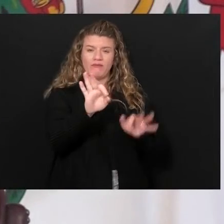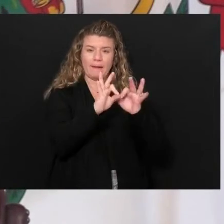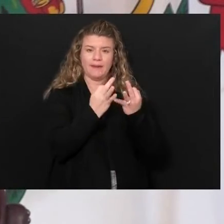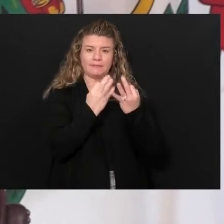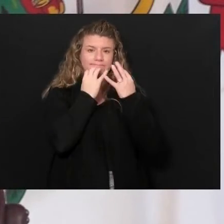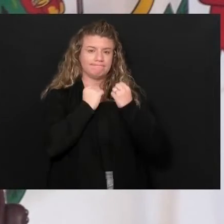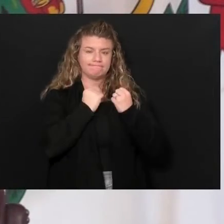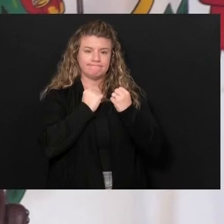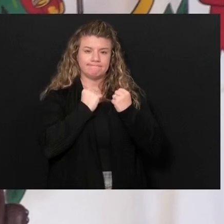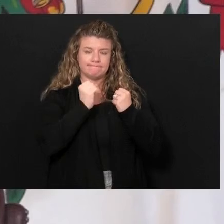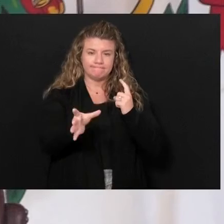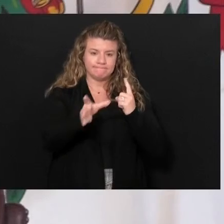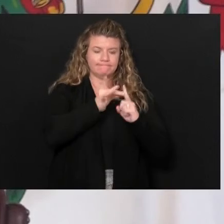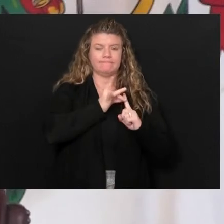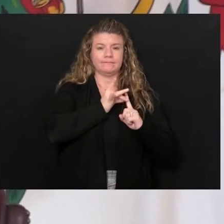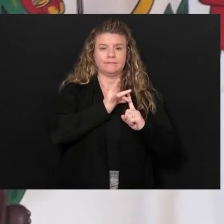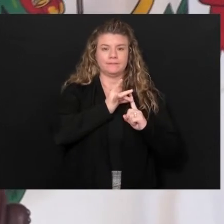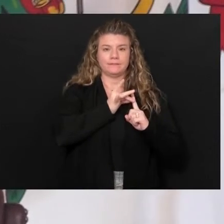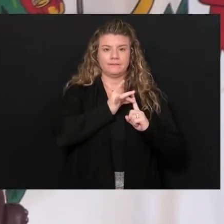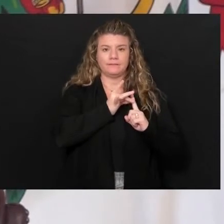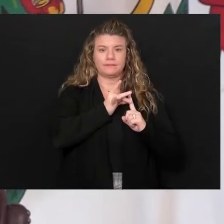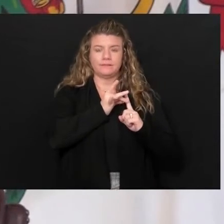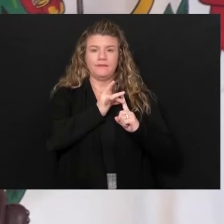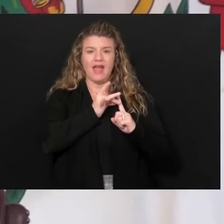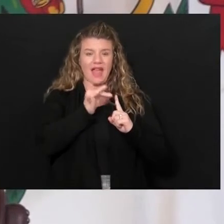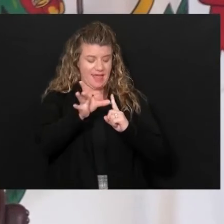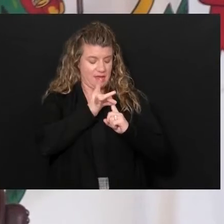and they would really not be able to throw it off.